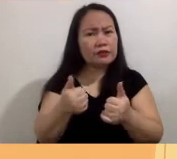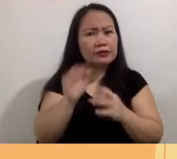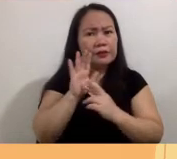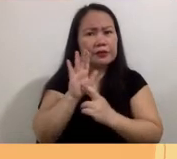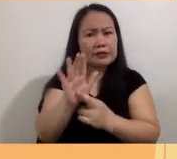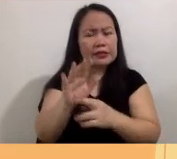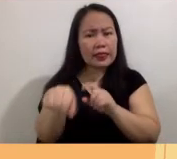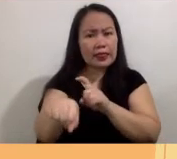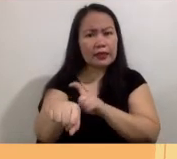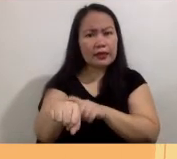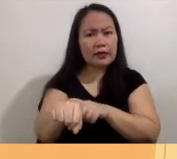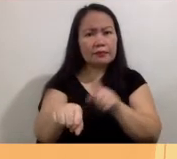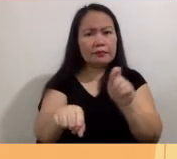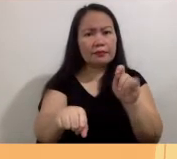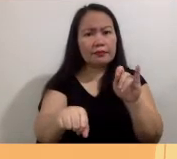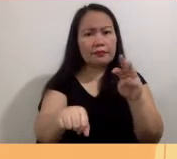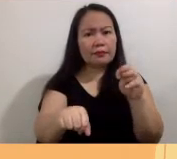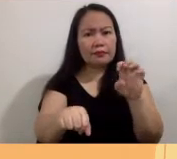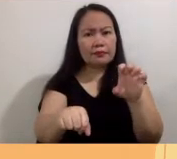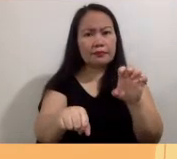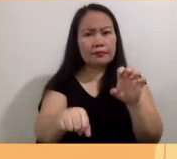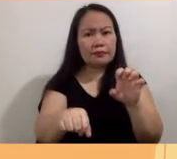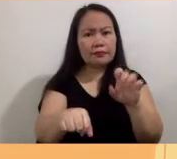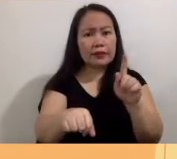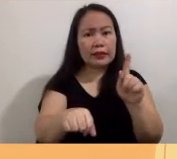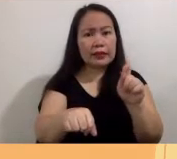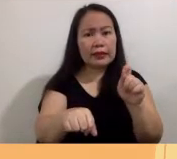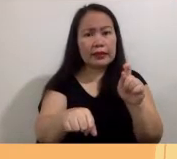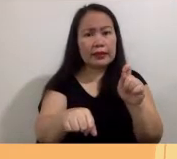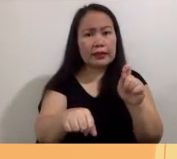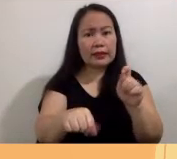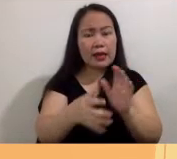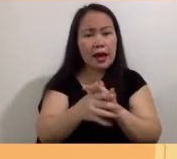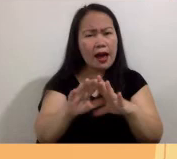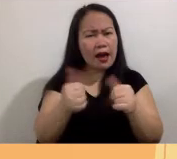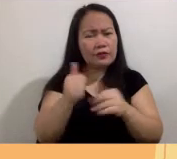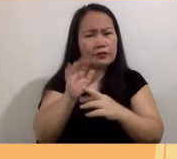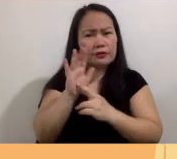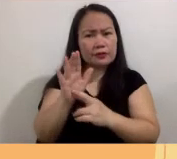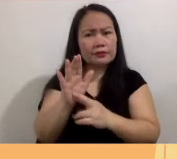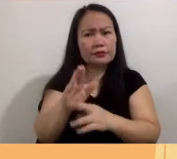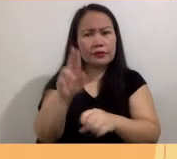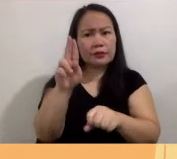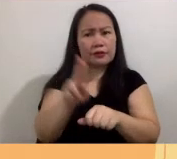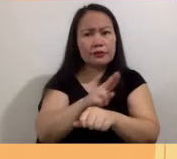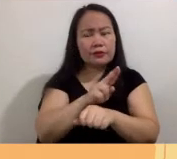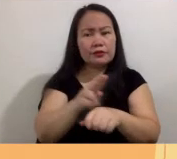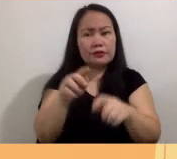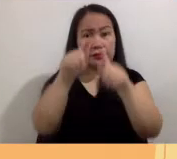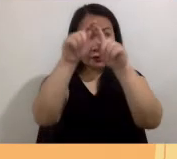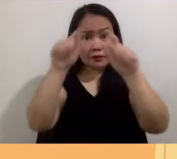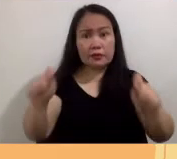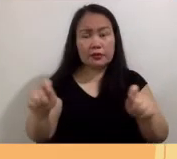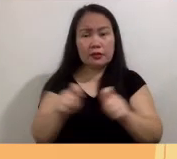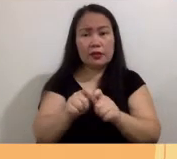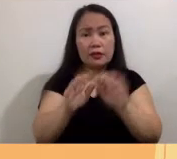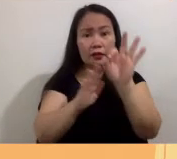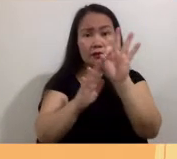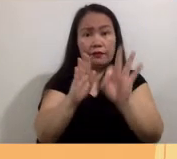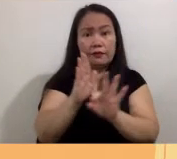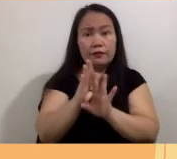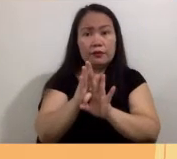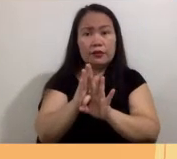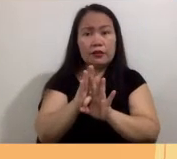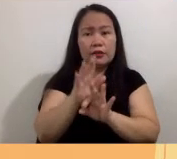to represent the time? So, paano natin i-represent ang time? Now, use this triangle formula.